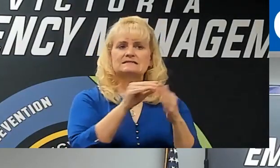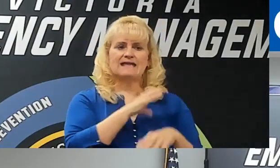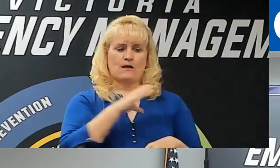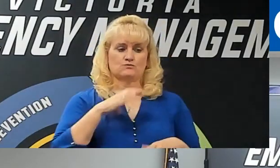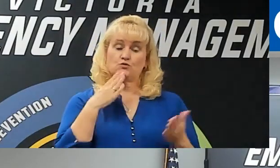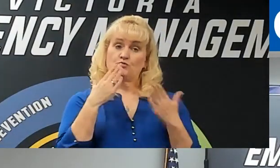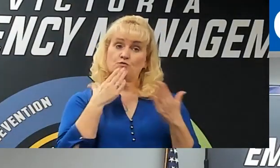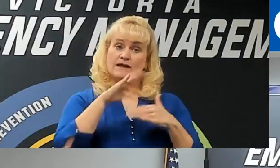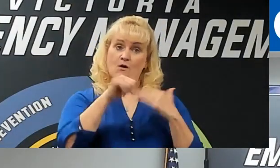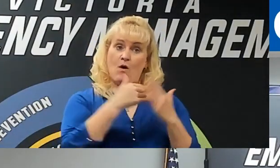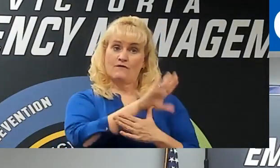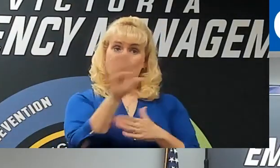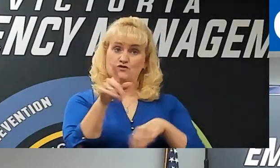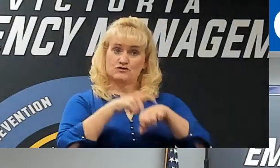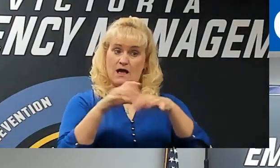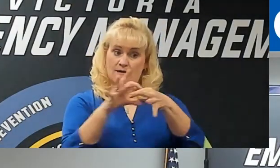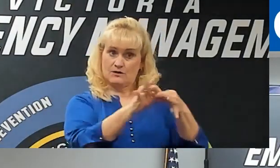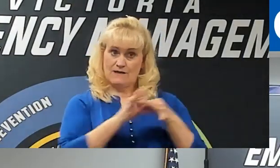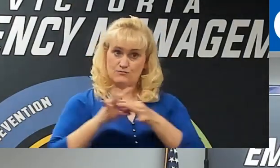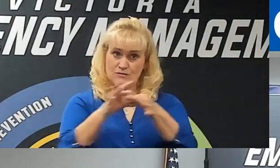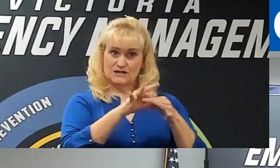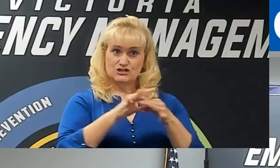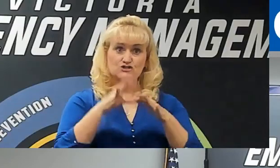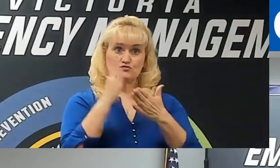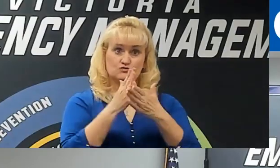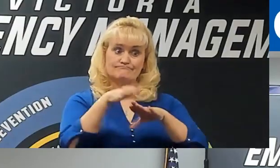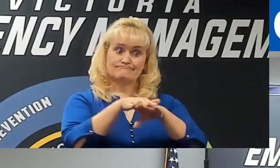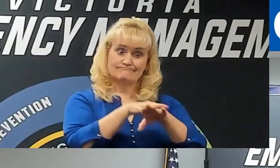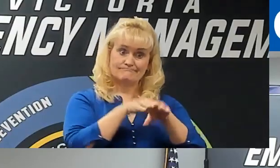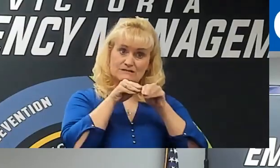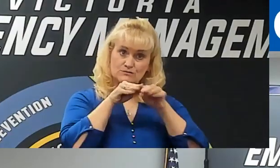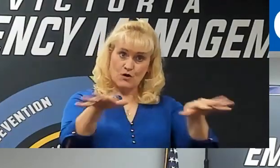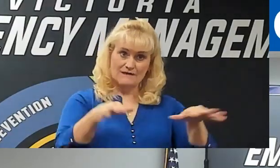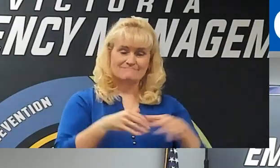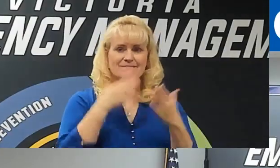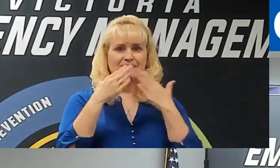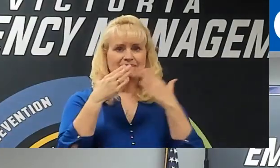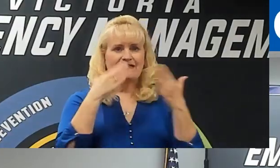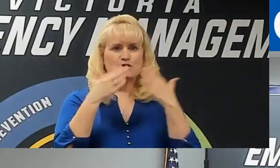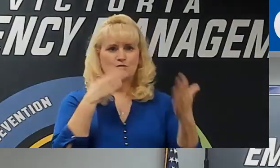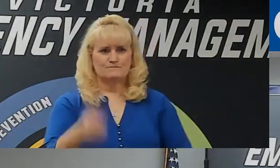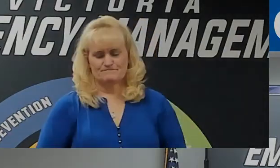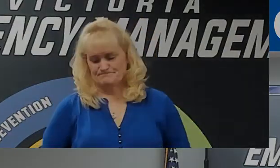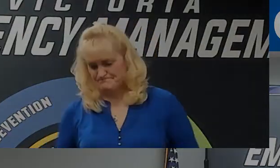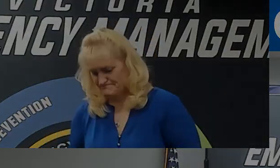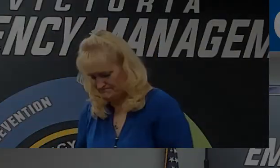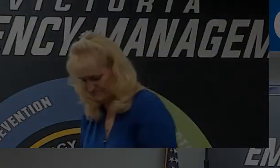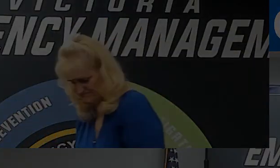thank you all for your time and collaboration in helping slow the spread of COVID-19 in Victoria County. Thank you. Thank you very much.